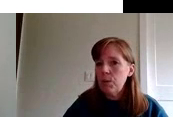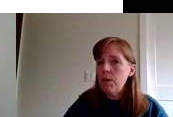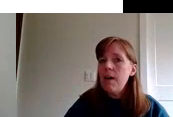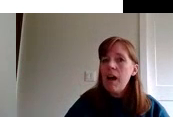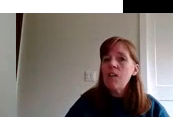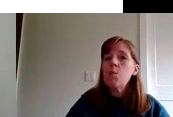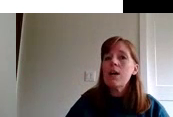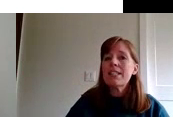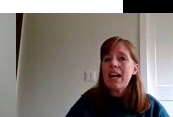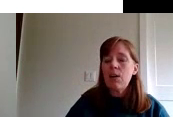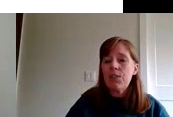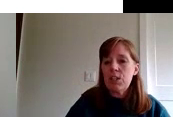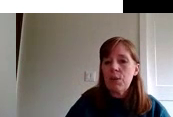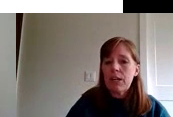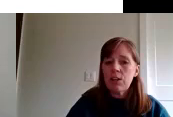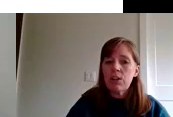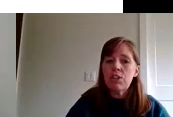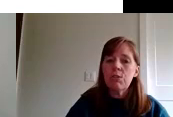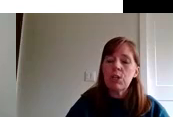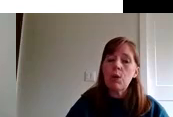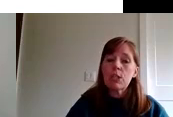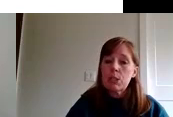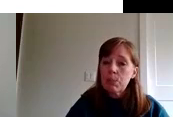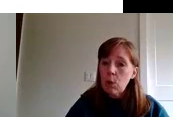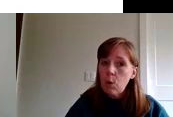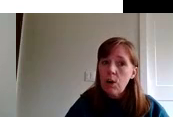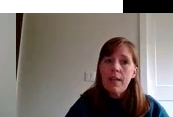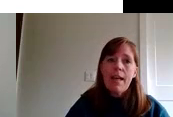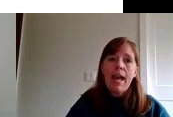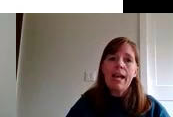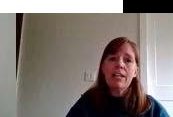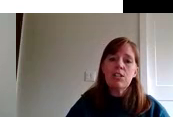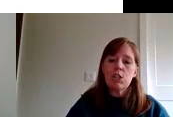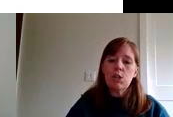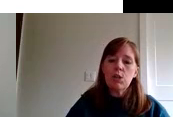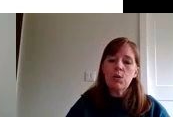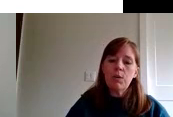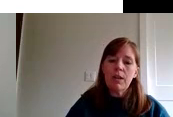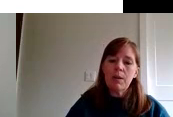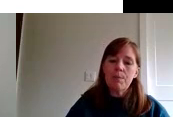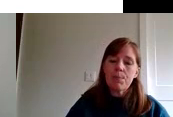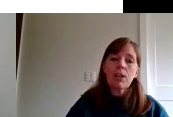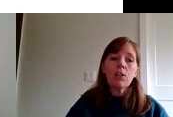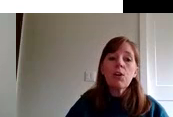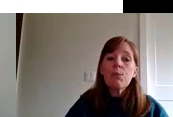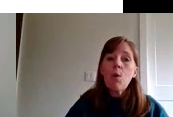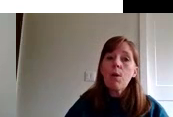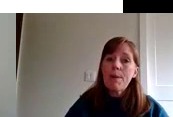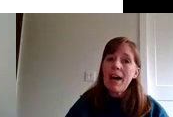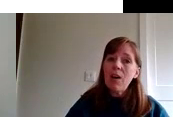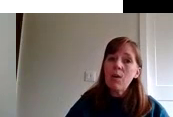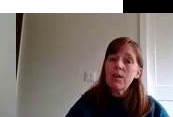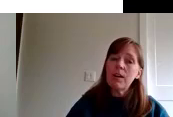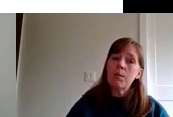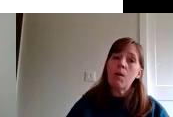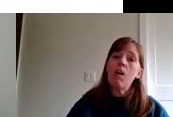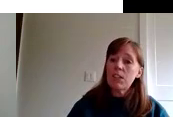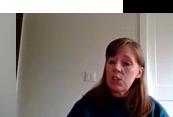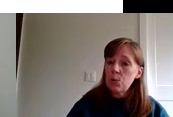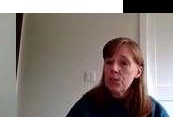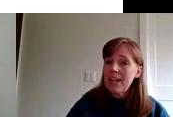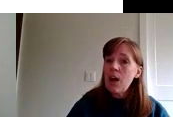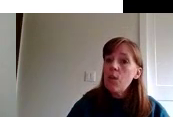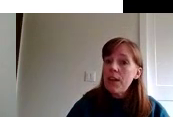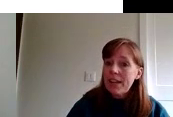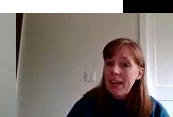high-level overview of what's out there. So I encourage you to go explore and to learn more about